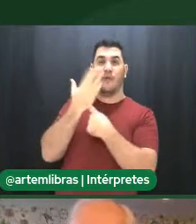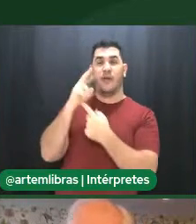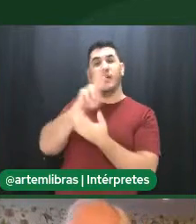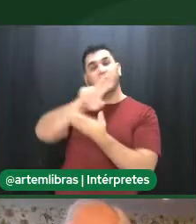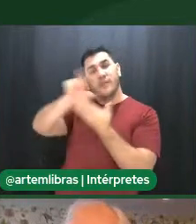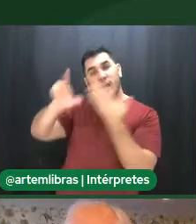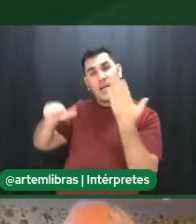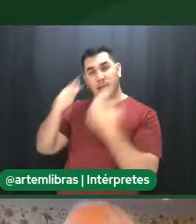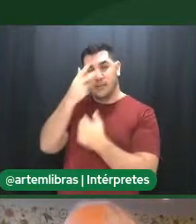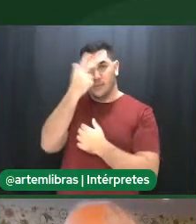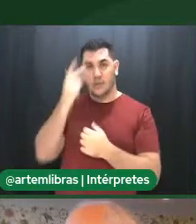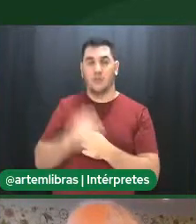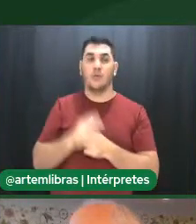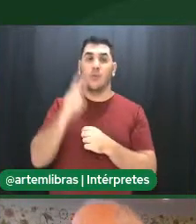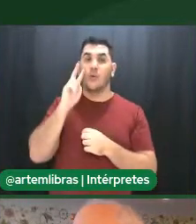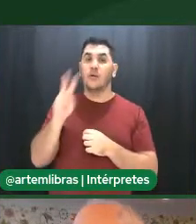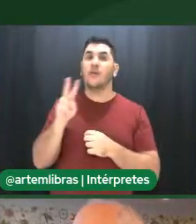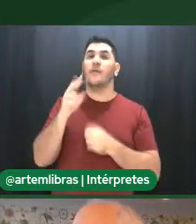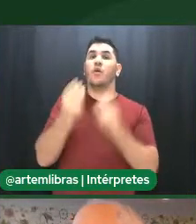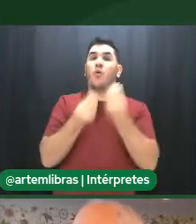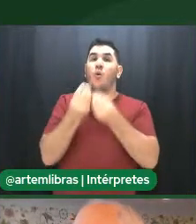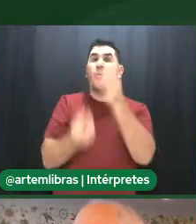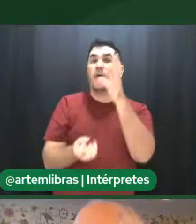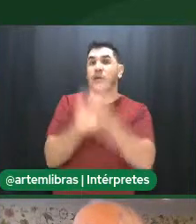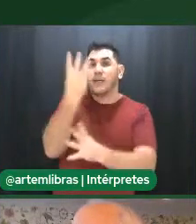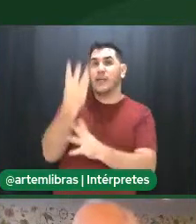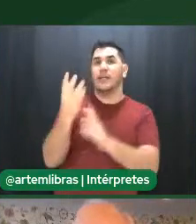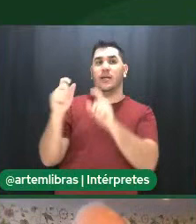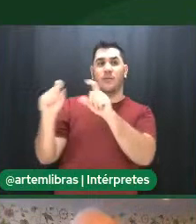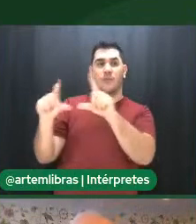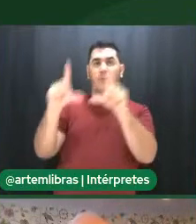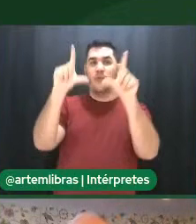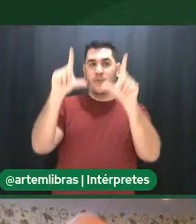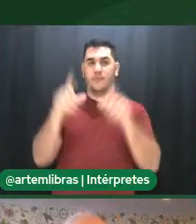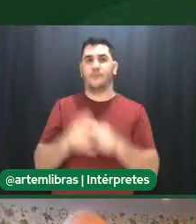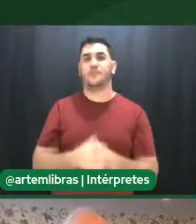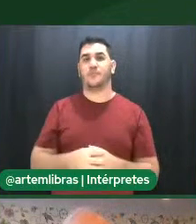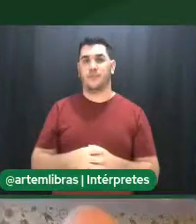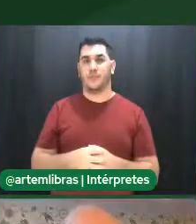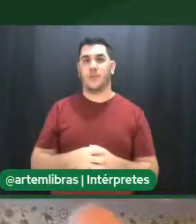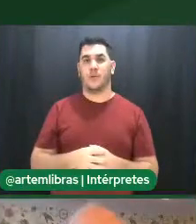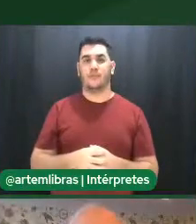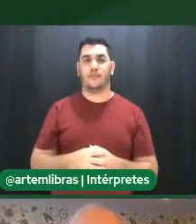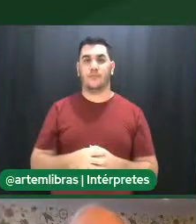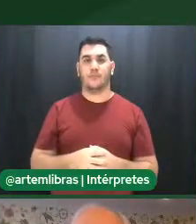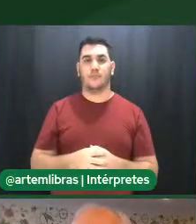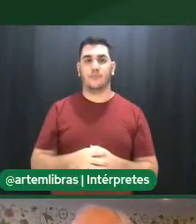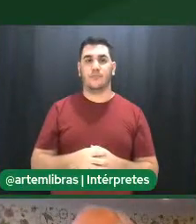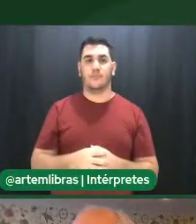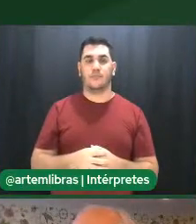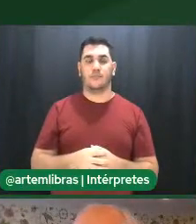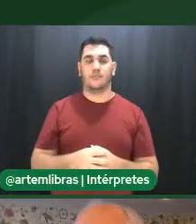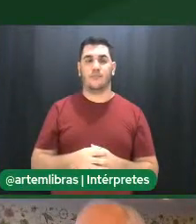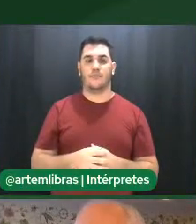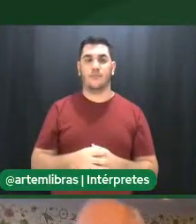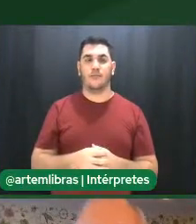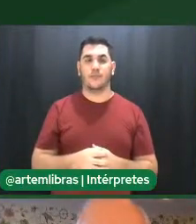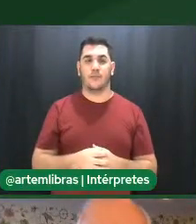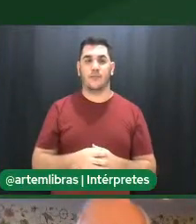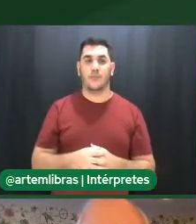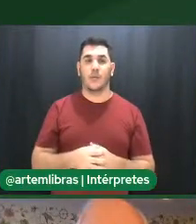different ways of life in different countries. So that's the story here. Those are the 3 parts. And